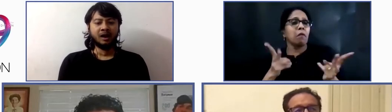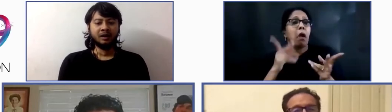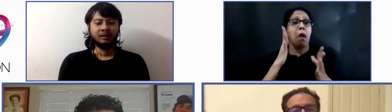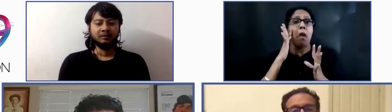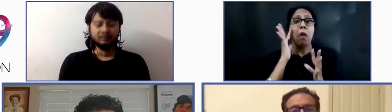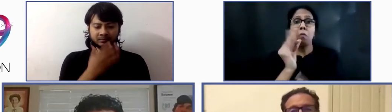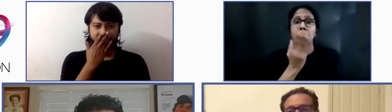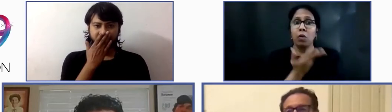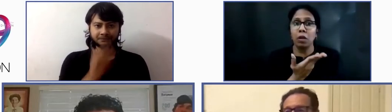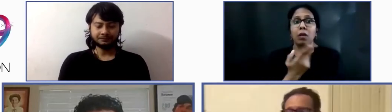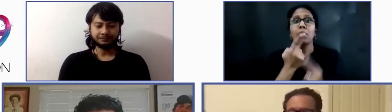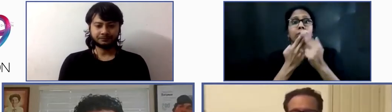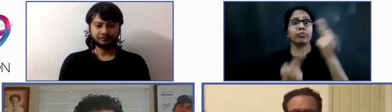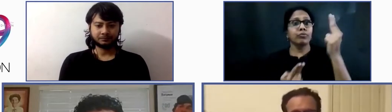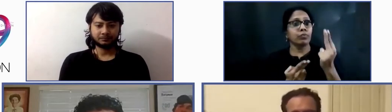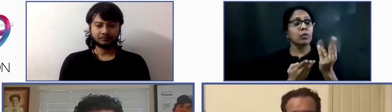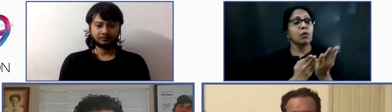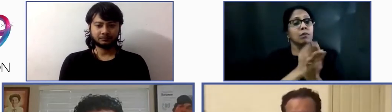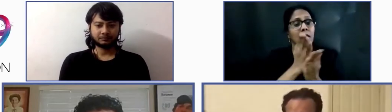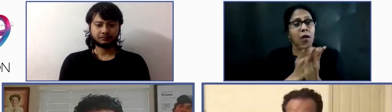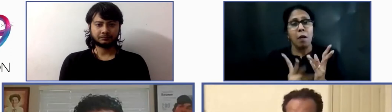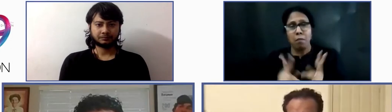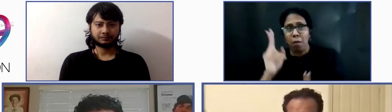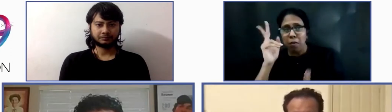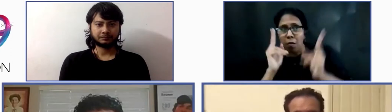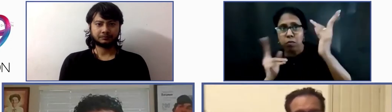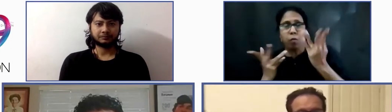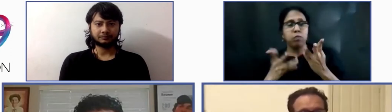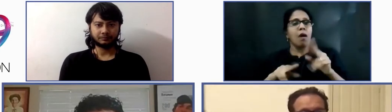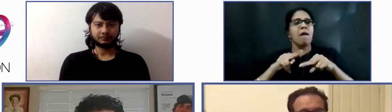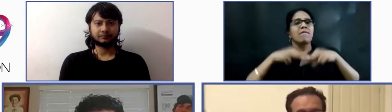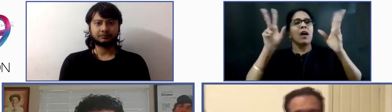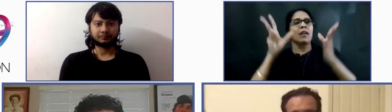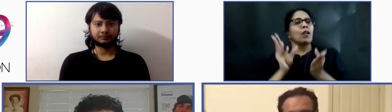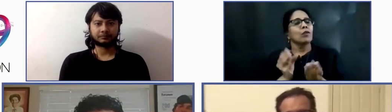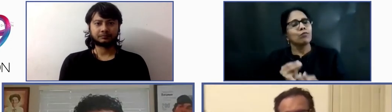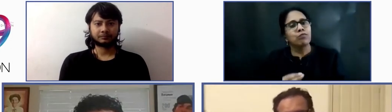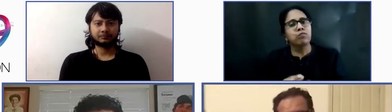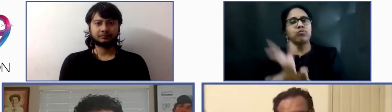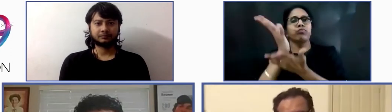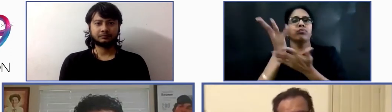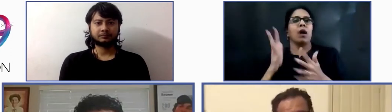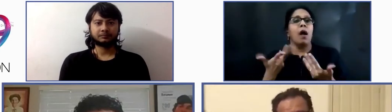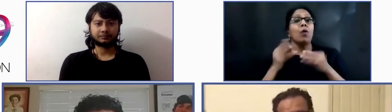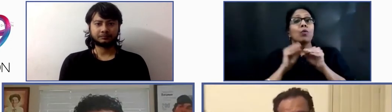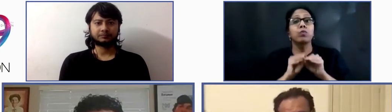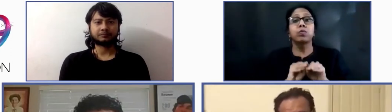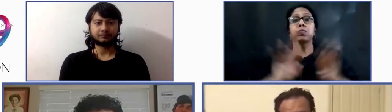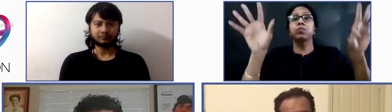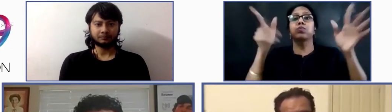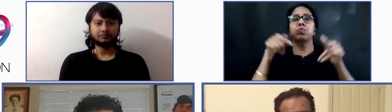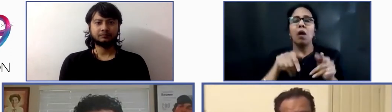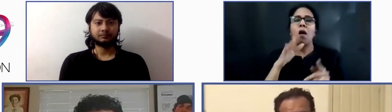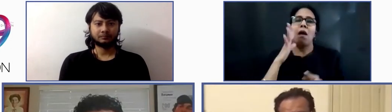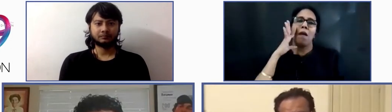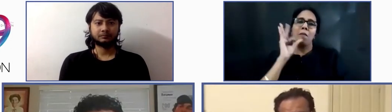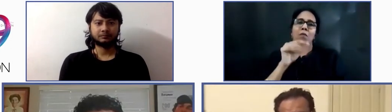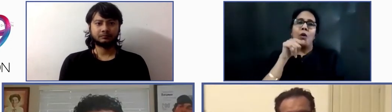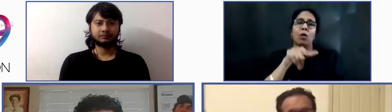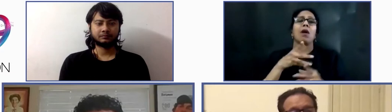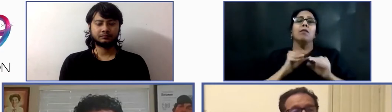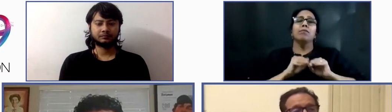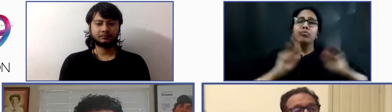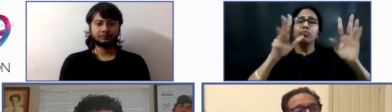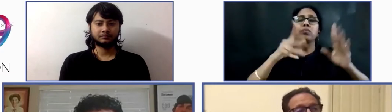you tell your own story, how do you edit it, how do you put it out? That's one aspect. How do you disseminate it? That's the other aspect. How do you market it? How do you